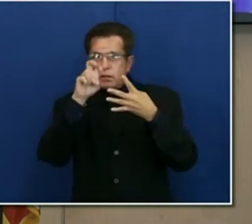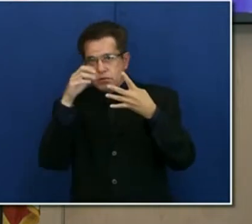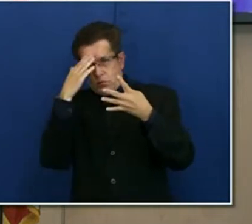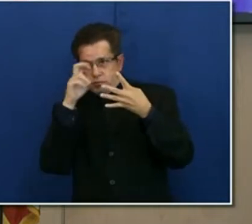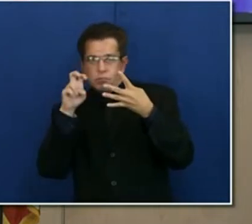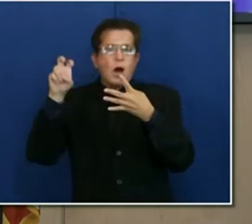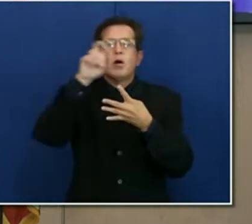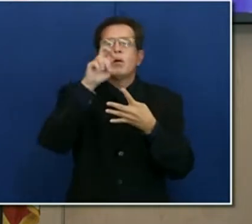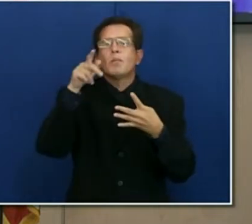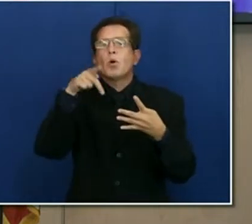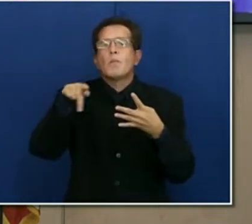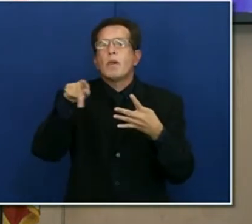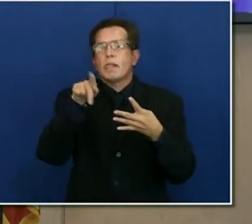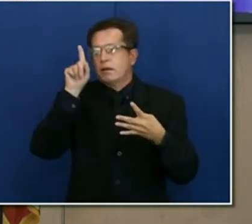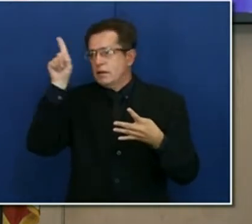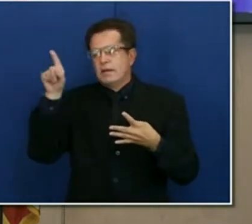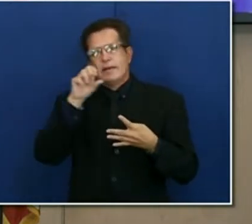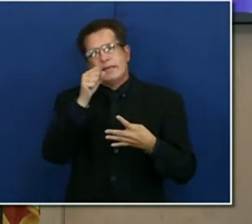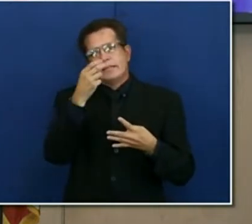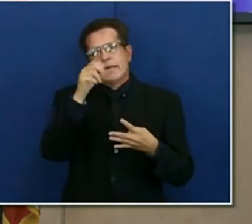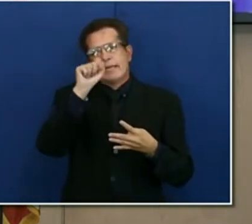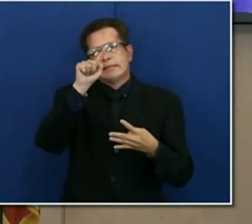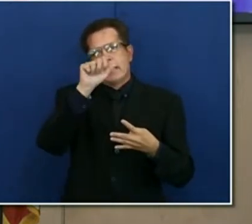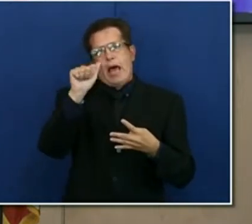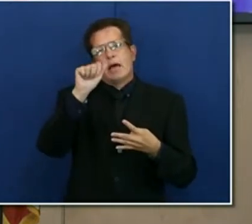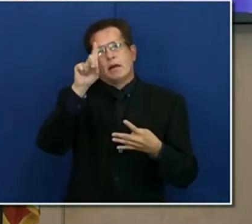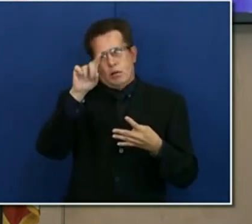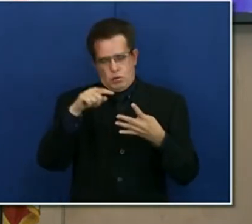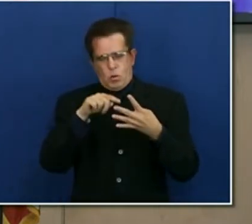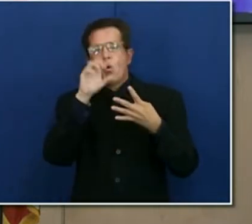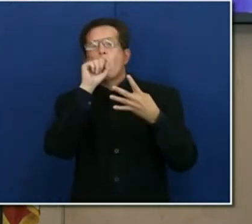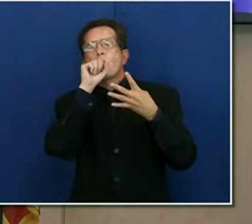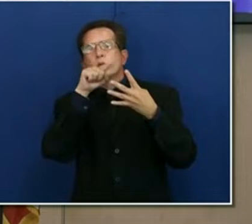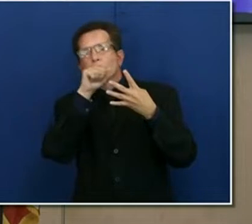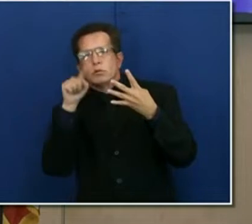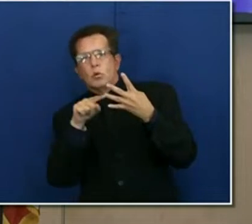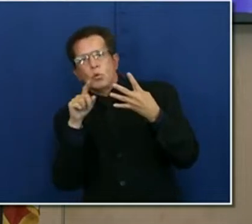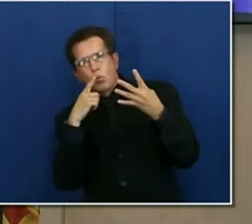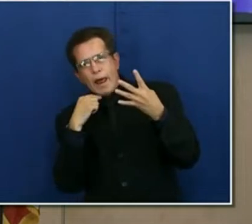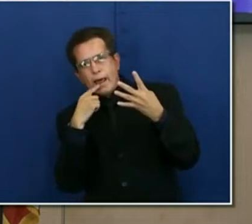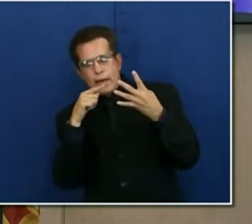purple. Smaller counties, Shasta went from orange to red. Tehama went back to